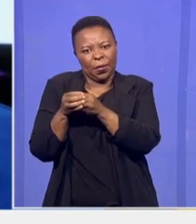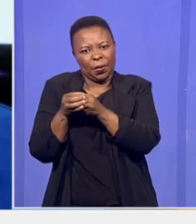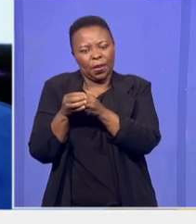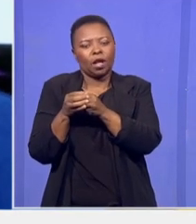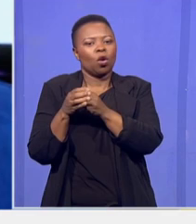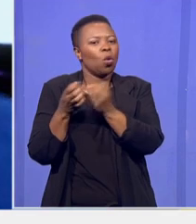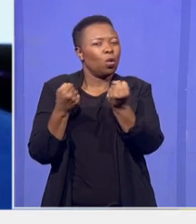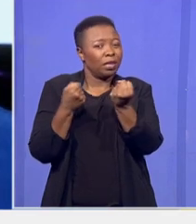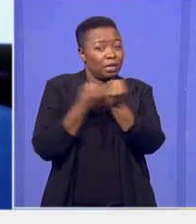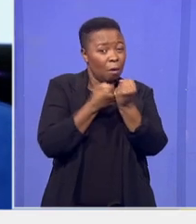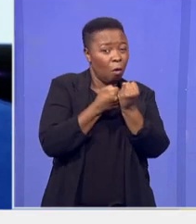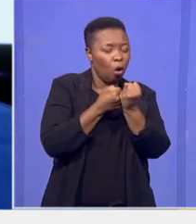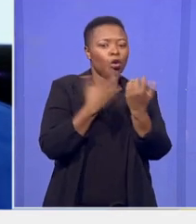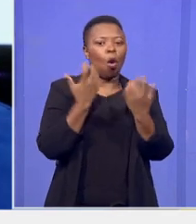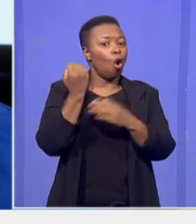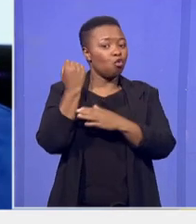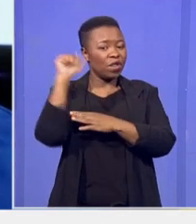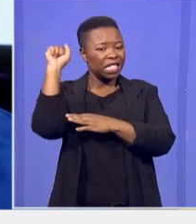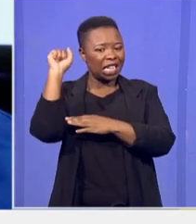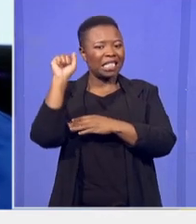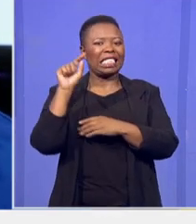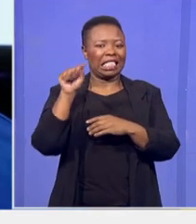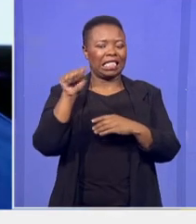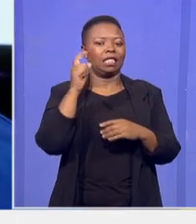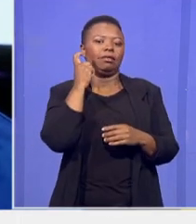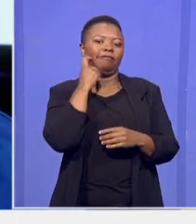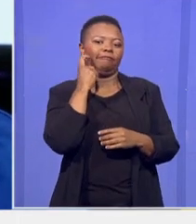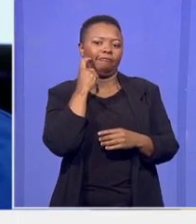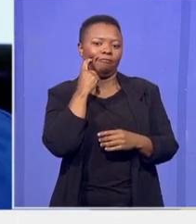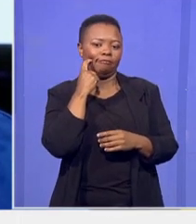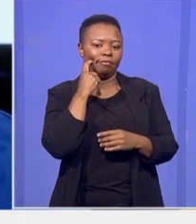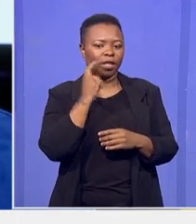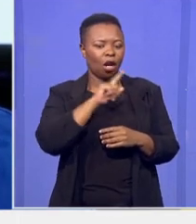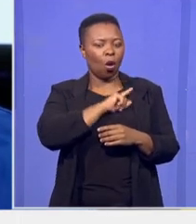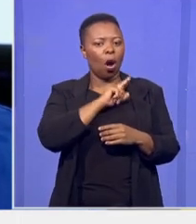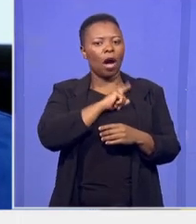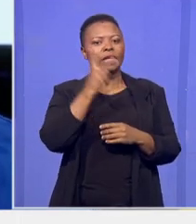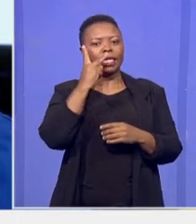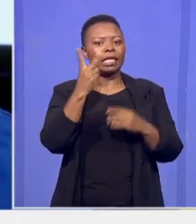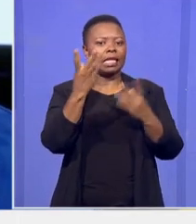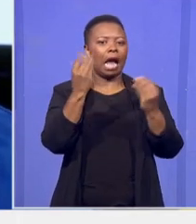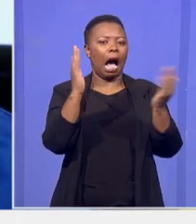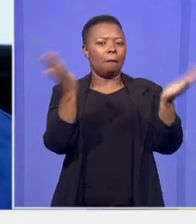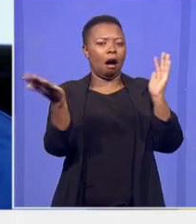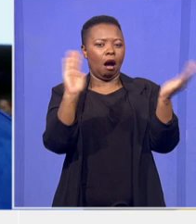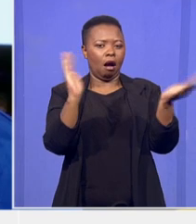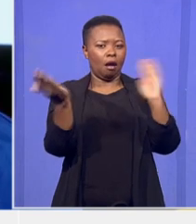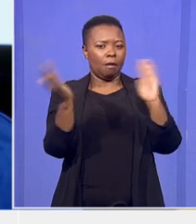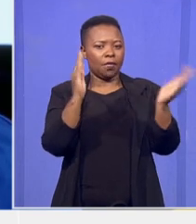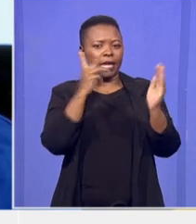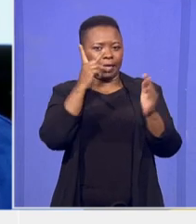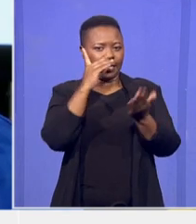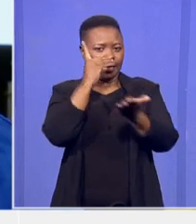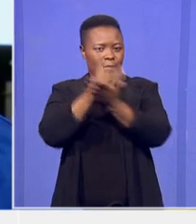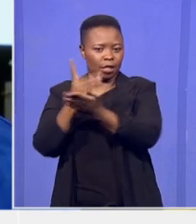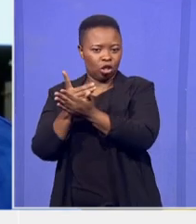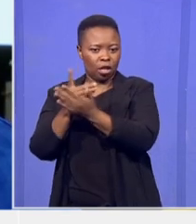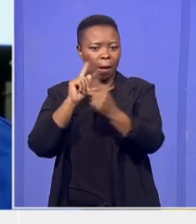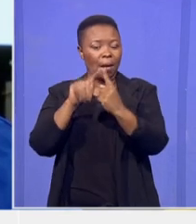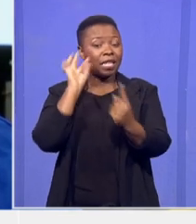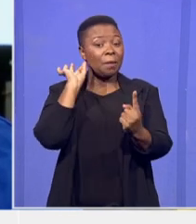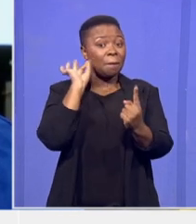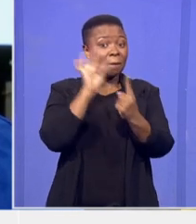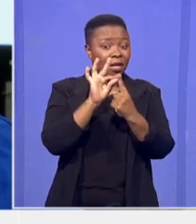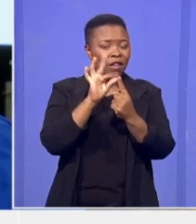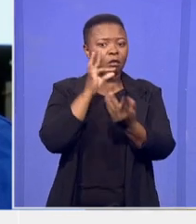support or rejection, it's quite easy looking at the cards and making the determination. But in terms of that specific proposal, it